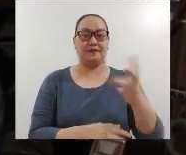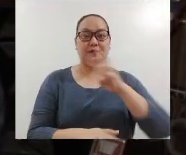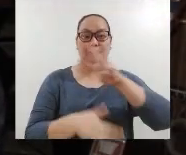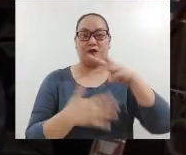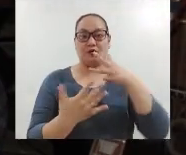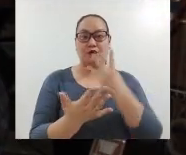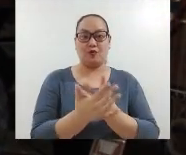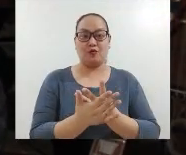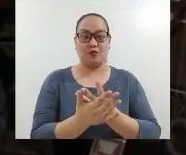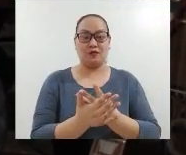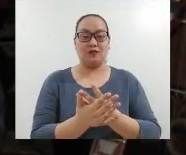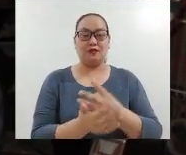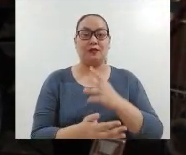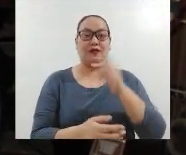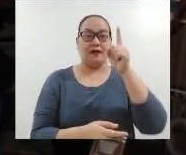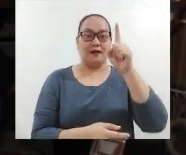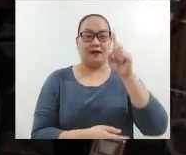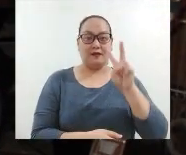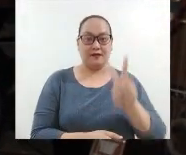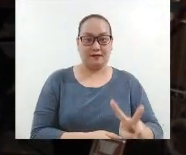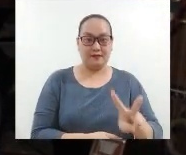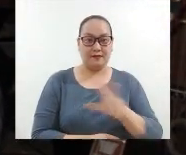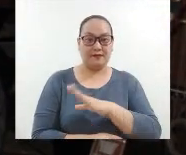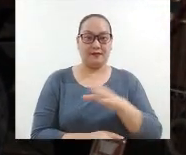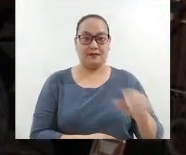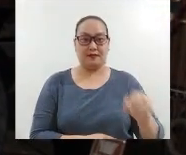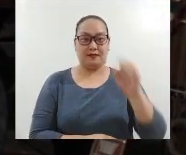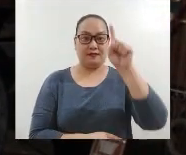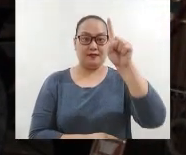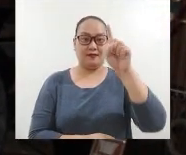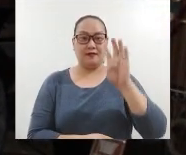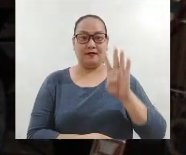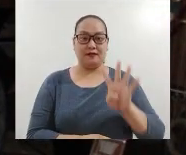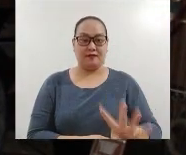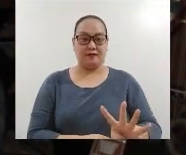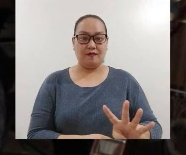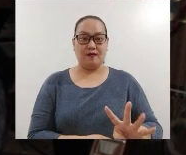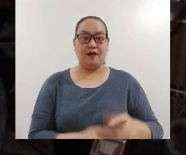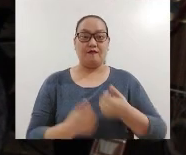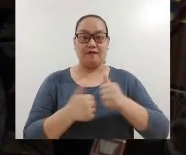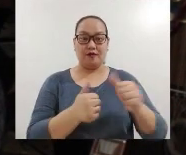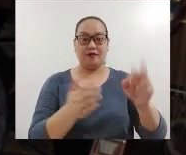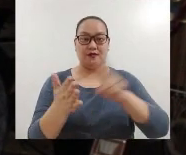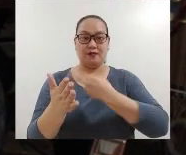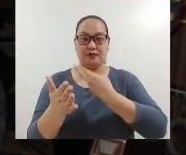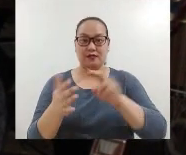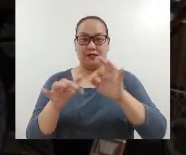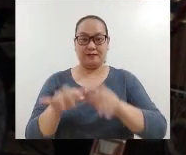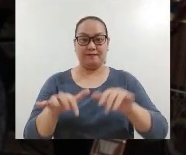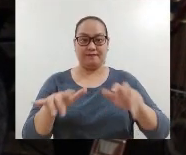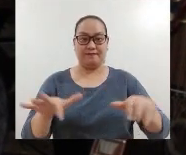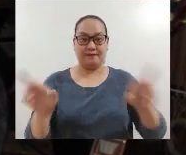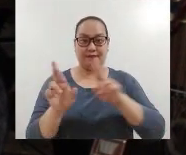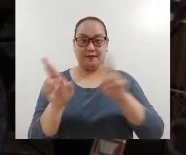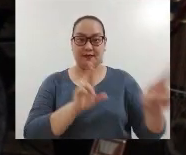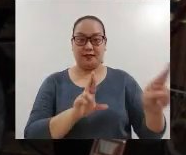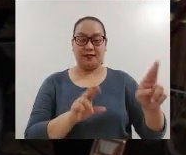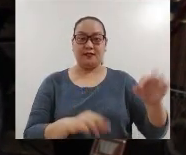note, and quarter, following the rhythm of the keyboard. Are you ready for